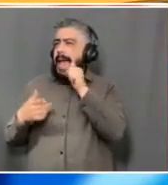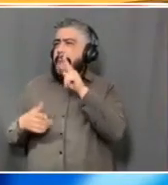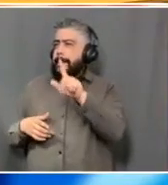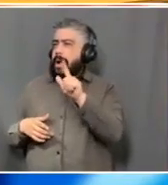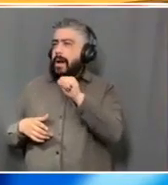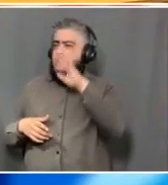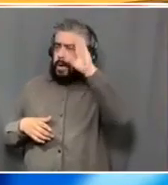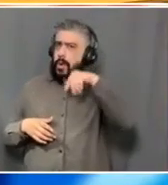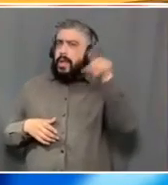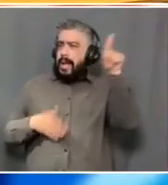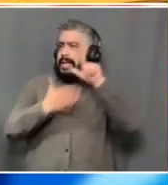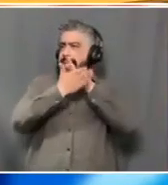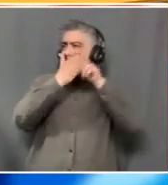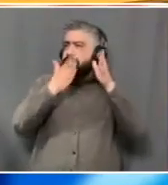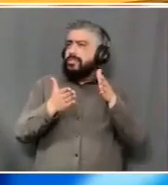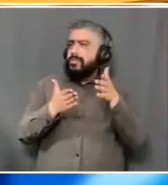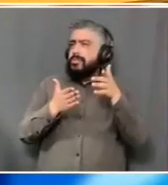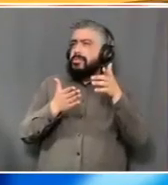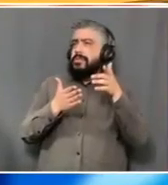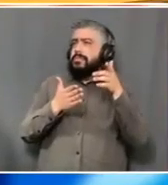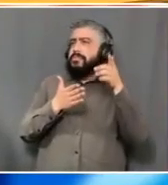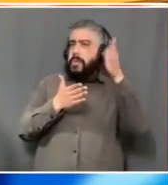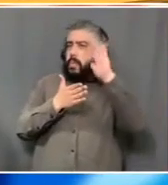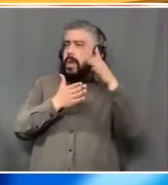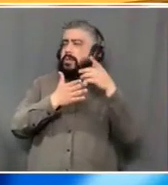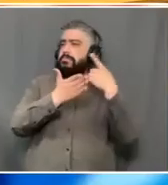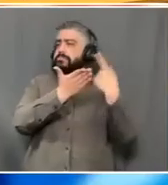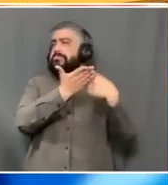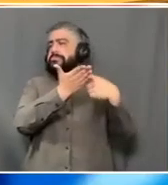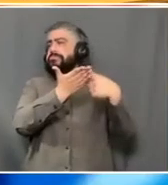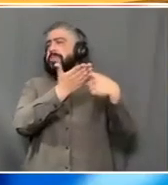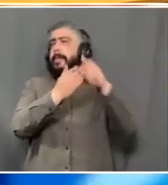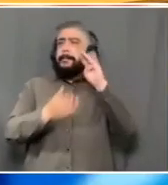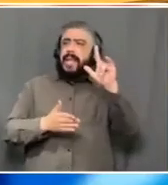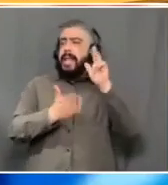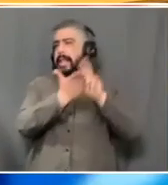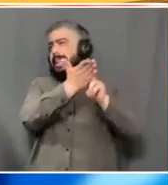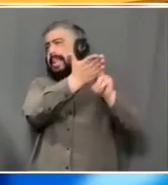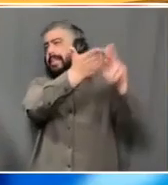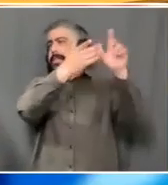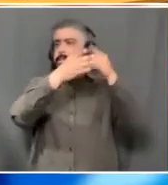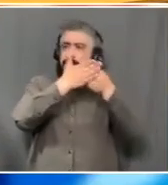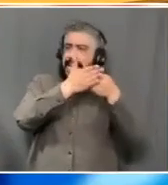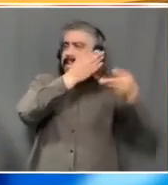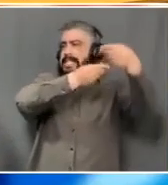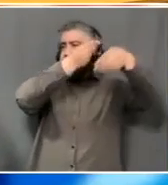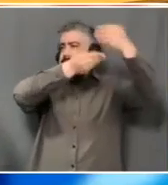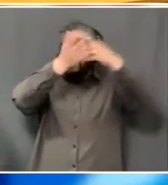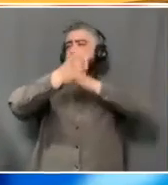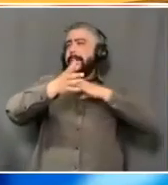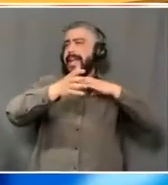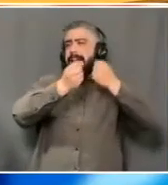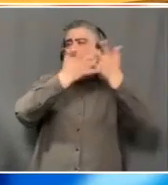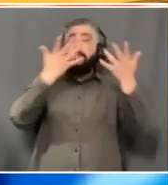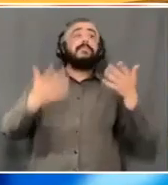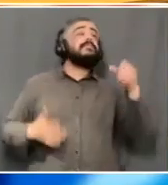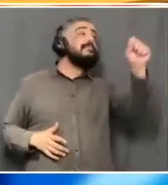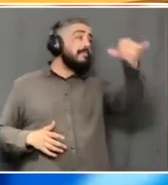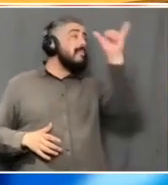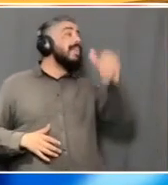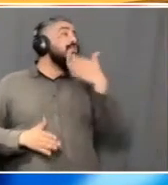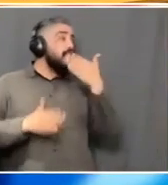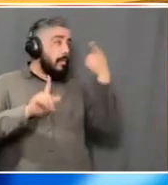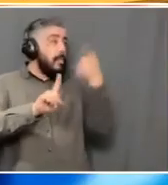our legislation is going to be going through a lot of bills and Yes. money and committees and all of that, but That's a good point.